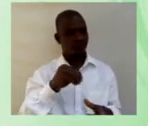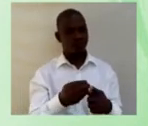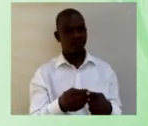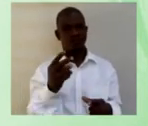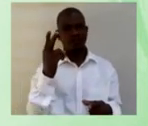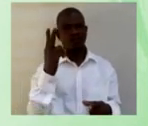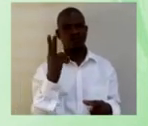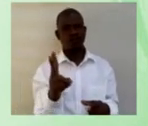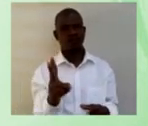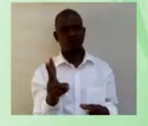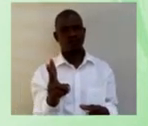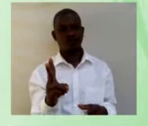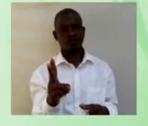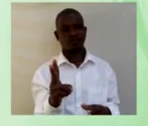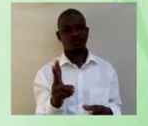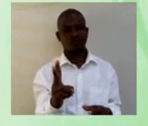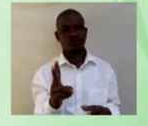Sound number two.